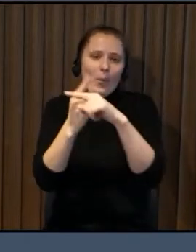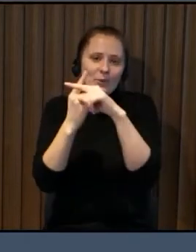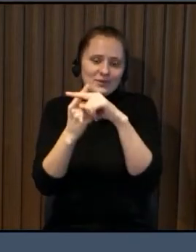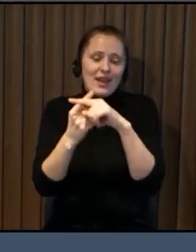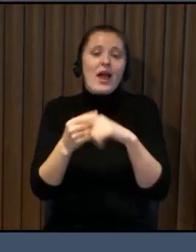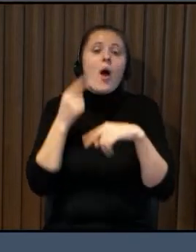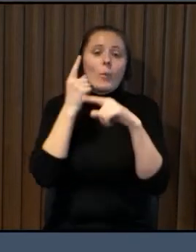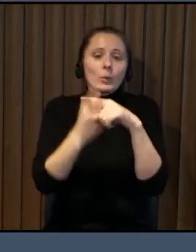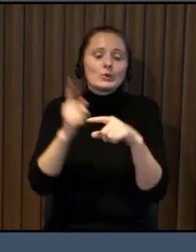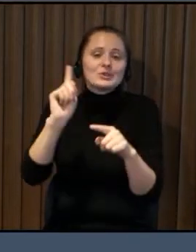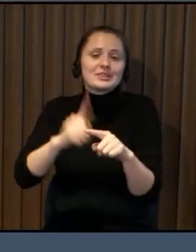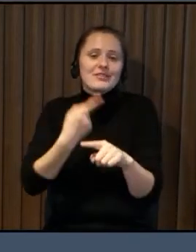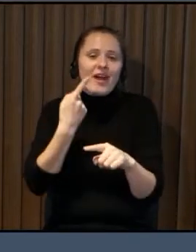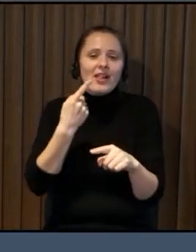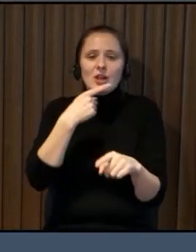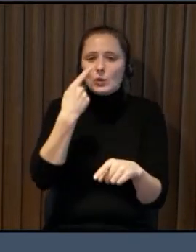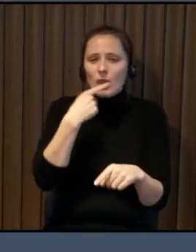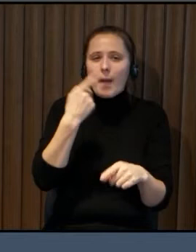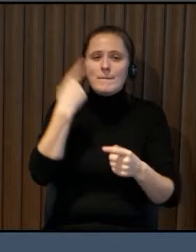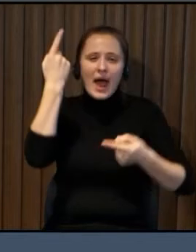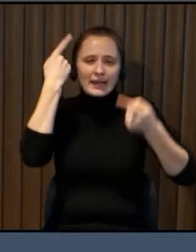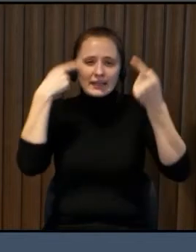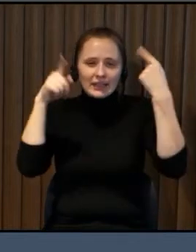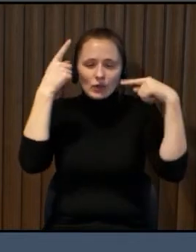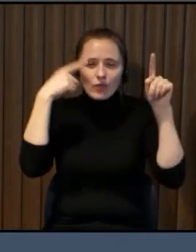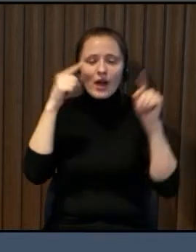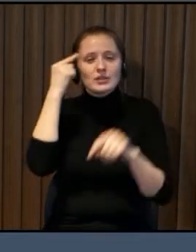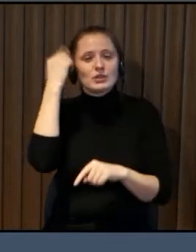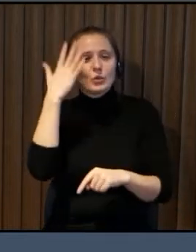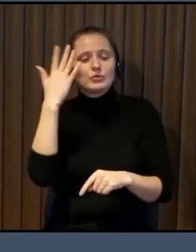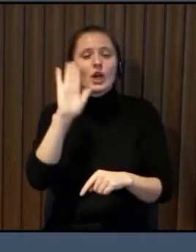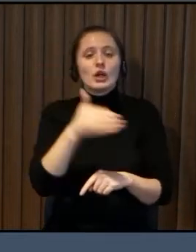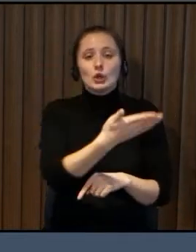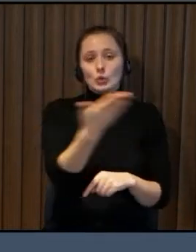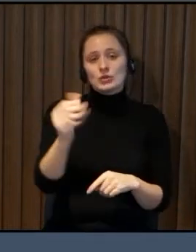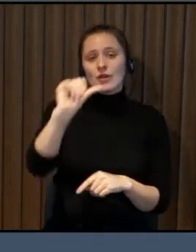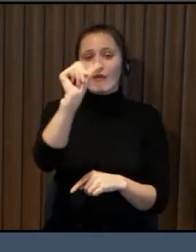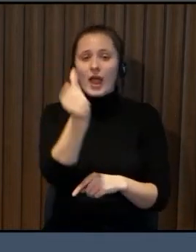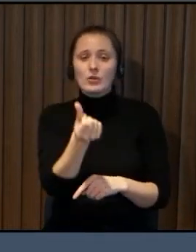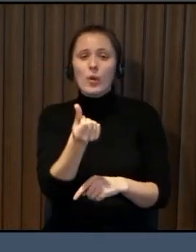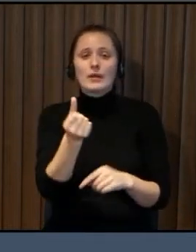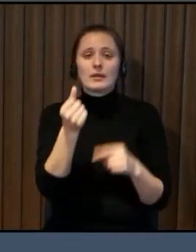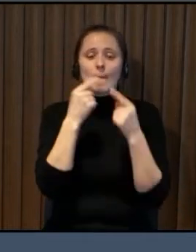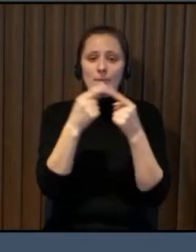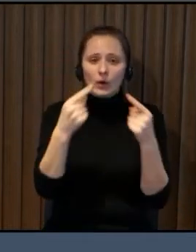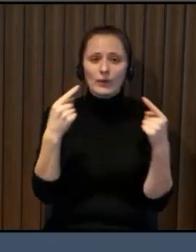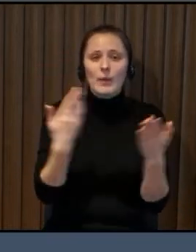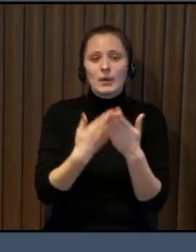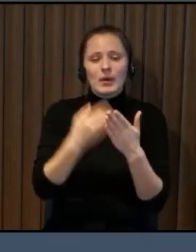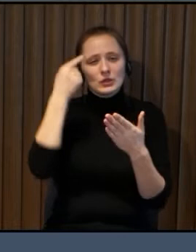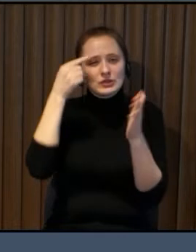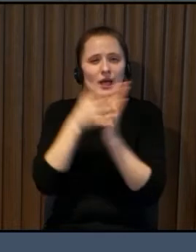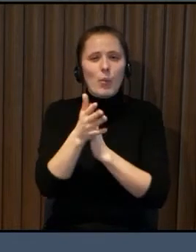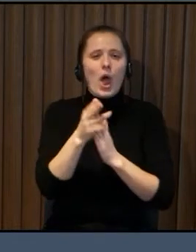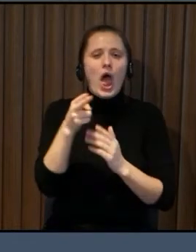better ratio, better situation. And also we are talking about innovation, about products.